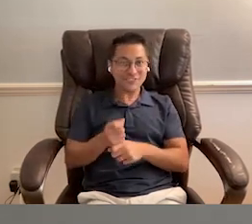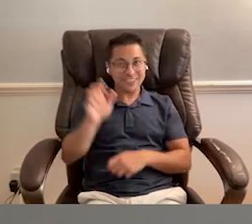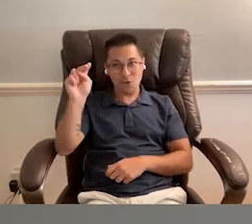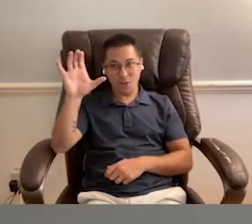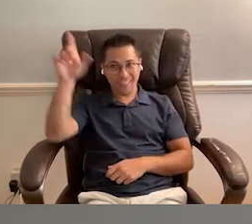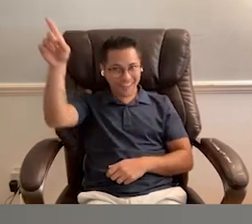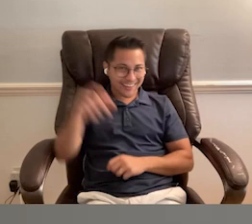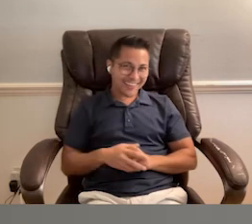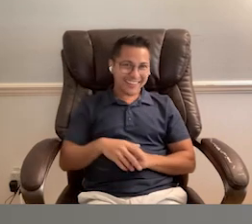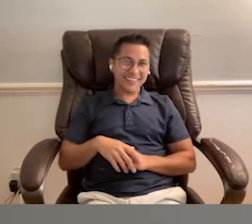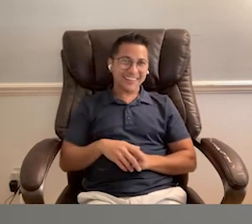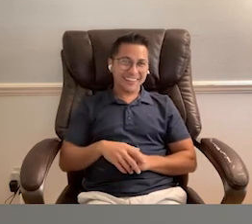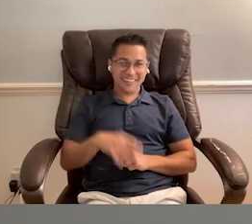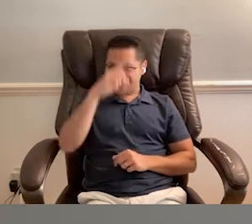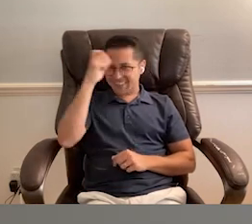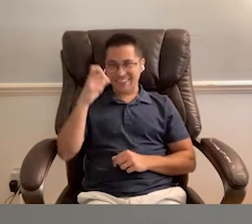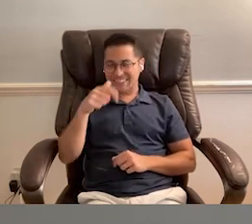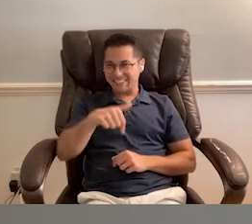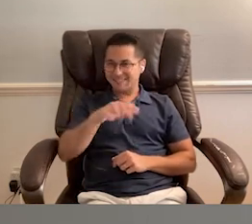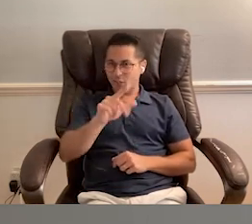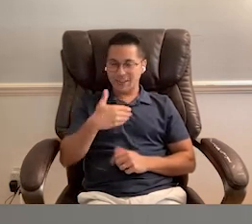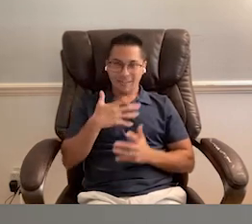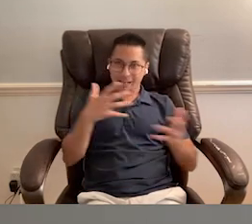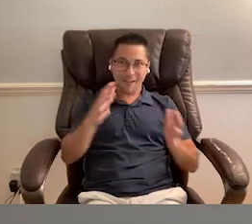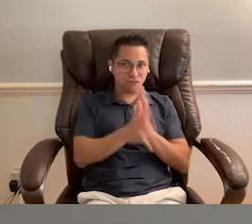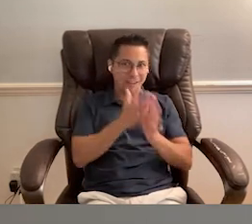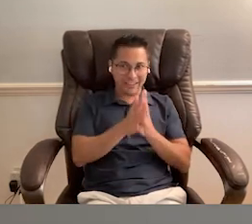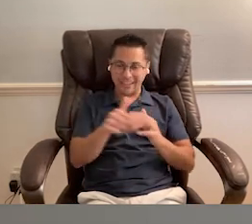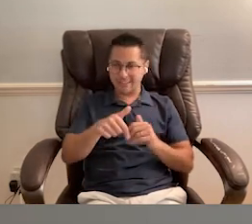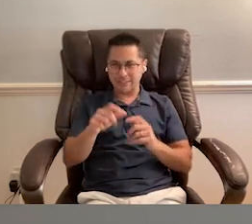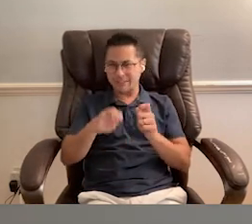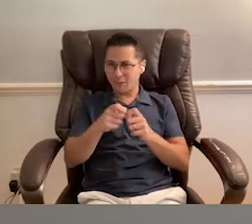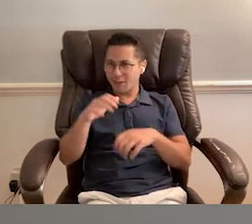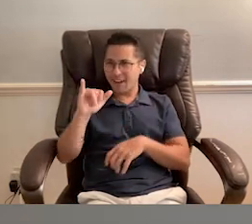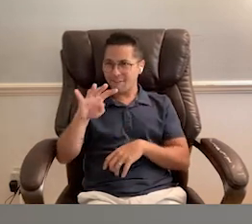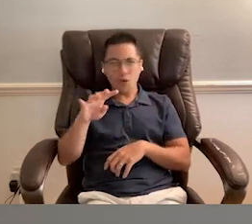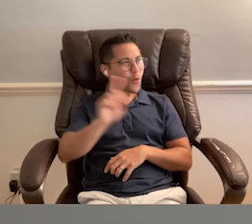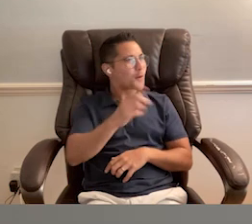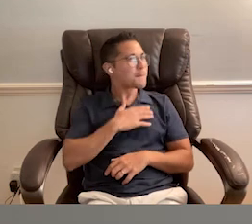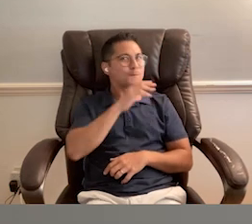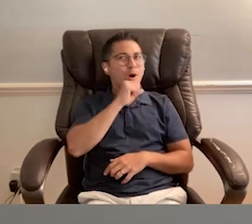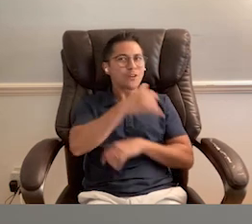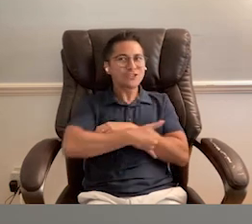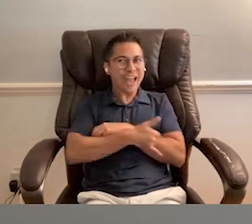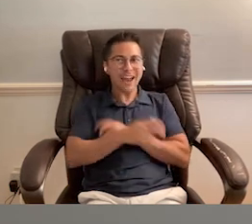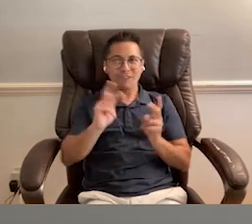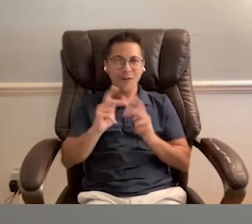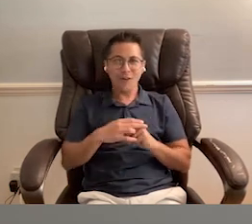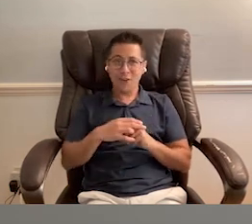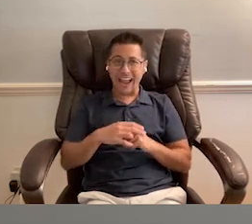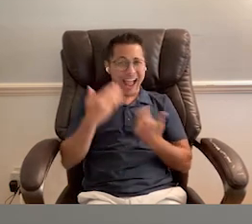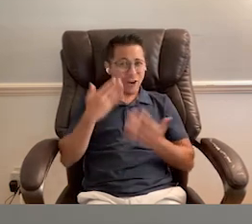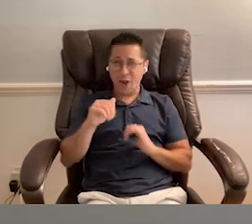in North Carolina, because a lot of traffic here, especially on I-4. I don't know. Where my Orange County folks? Right. Ooh, I don't know how y'all do.